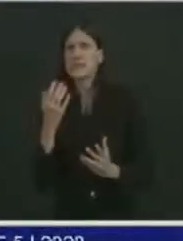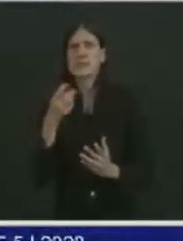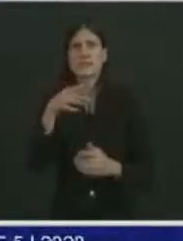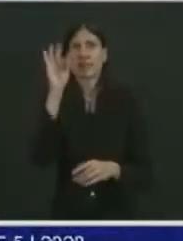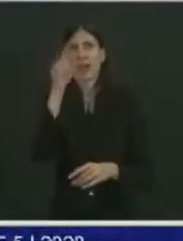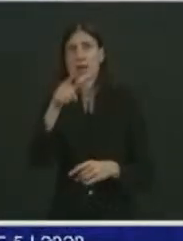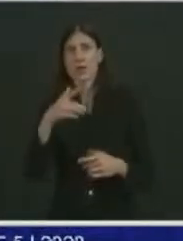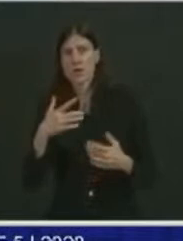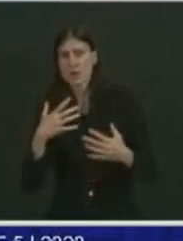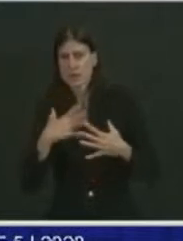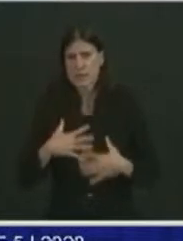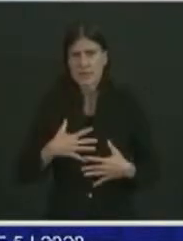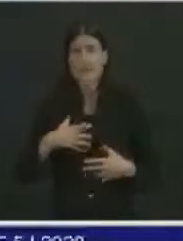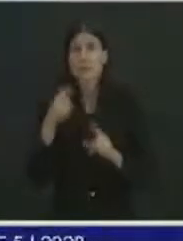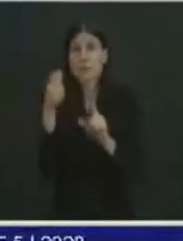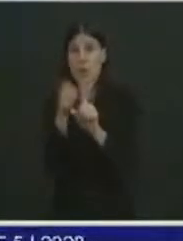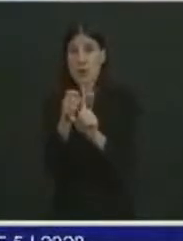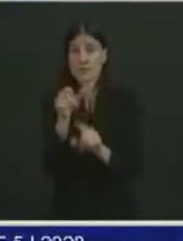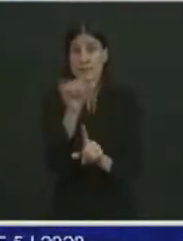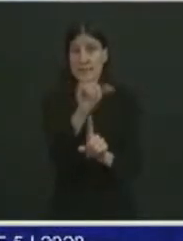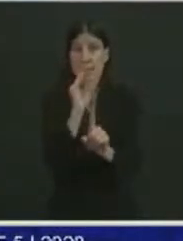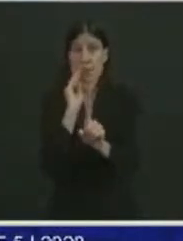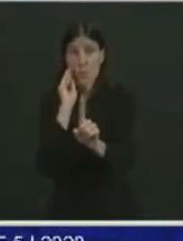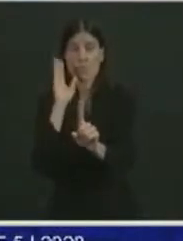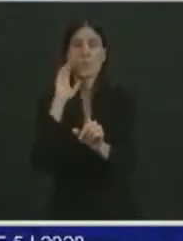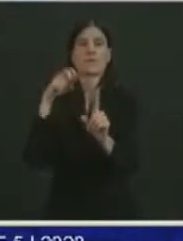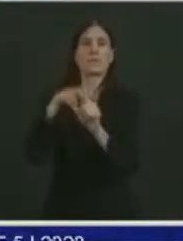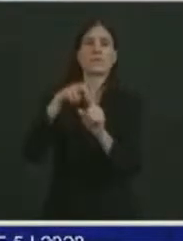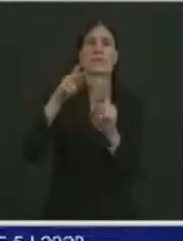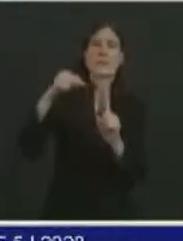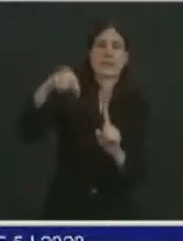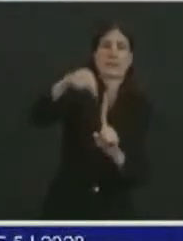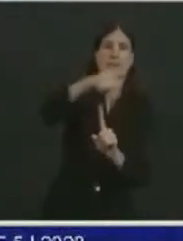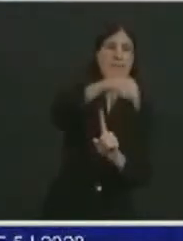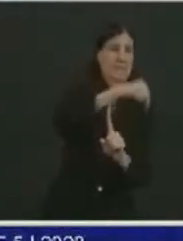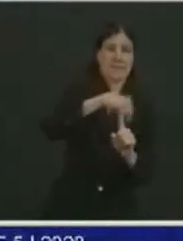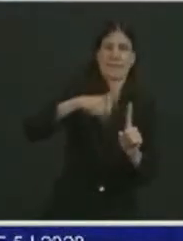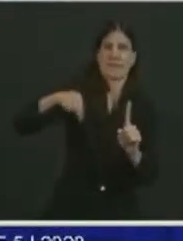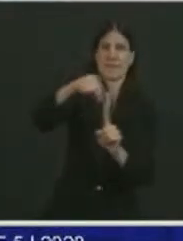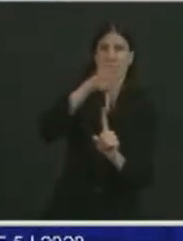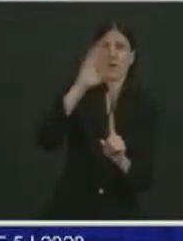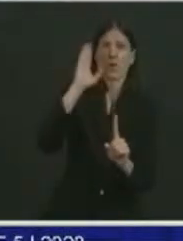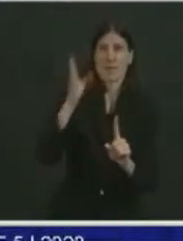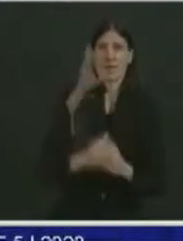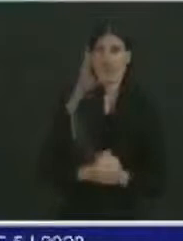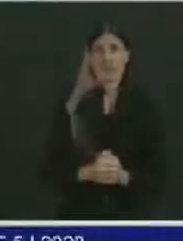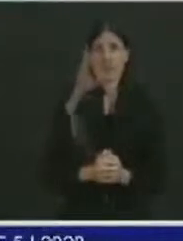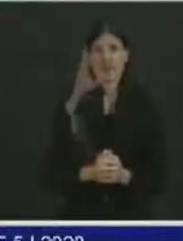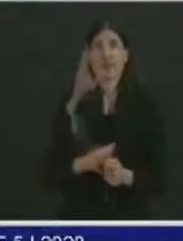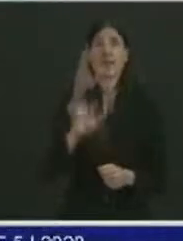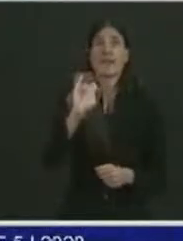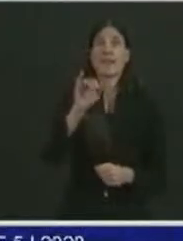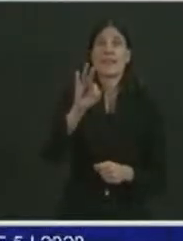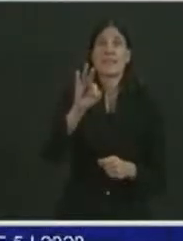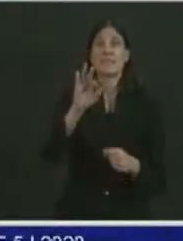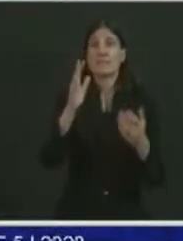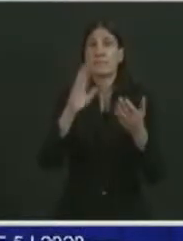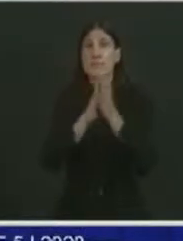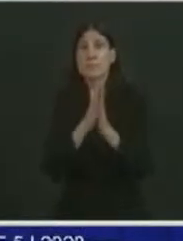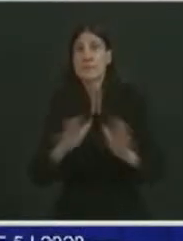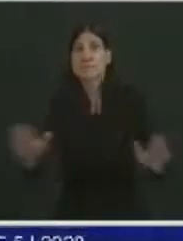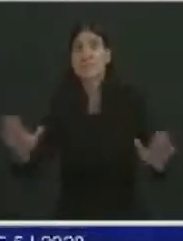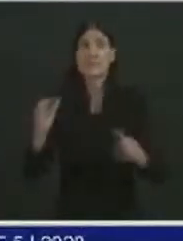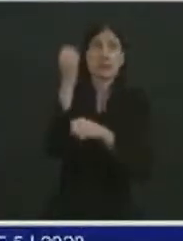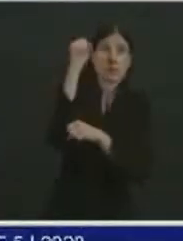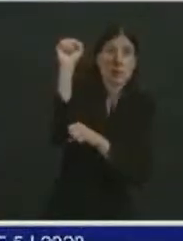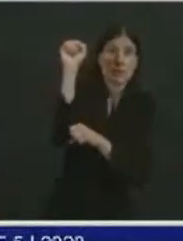distancing appropriately, wearing the mask that we want to have available to give out, and peacefully protesting, we feel like we could